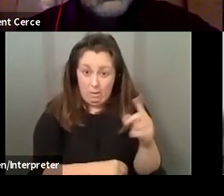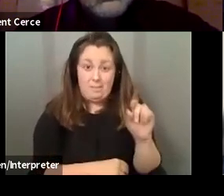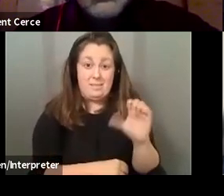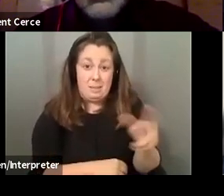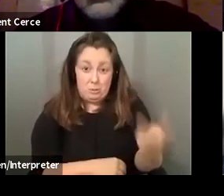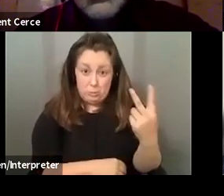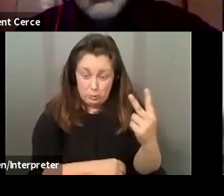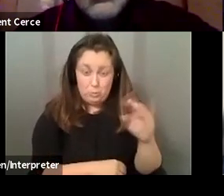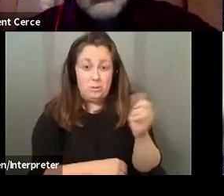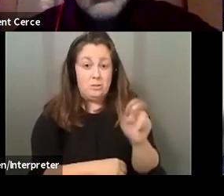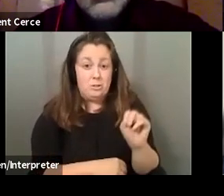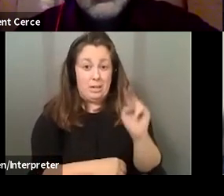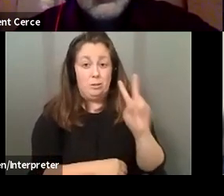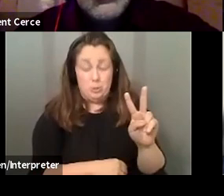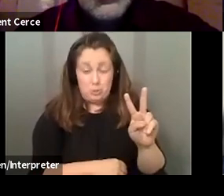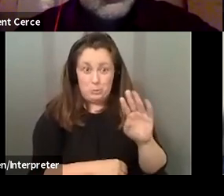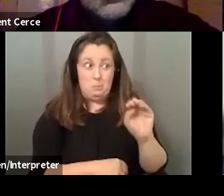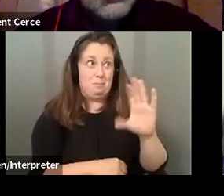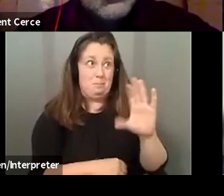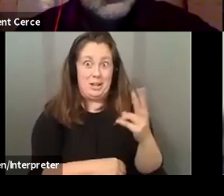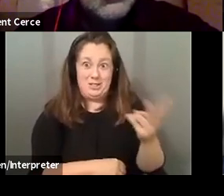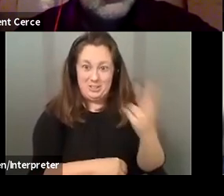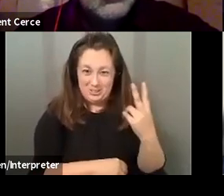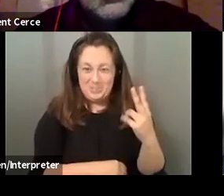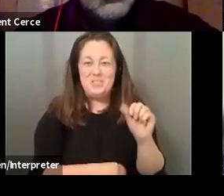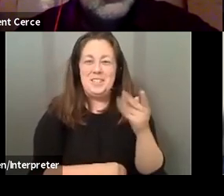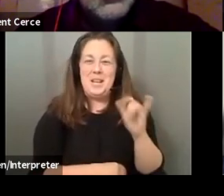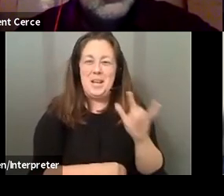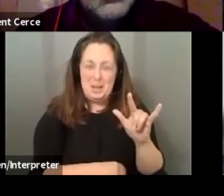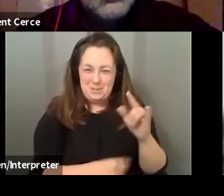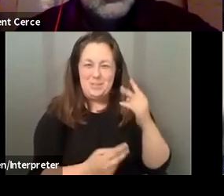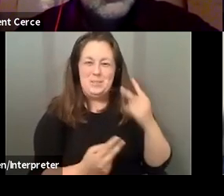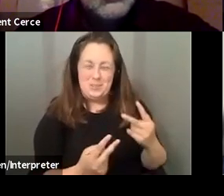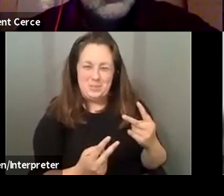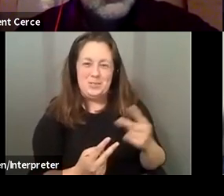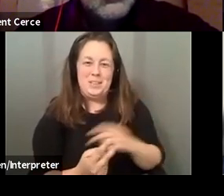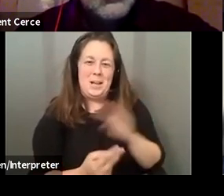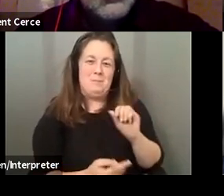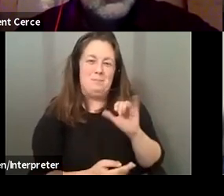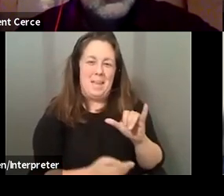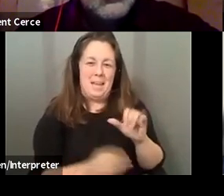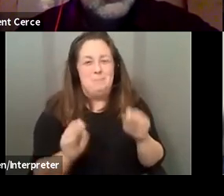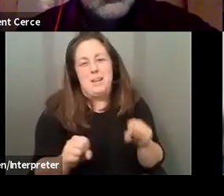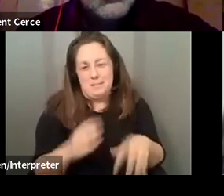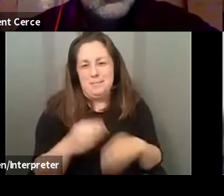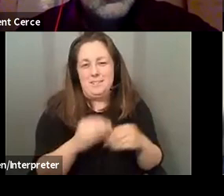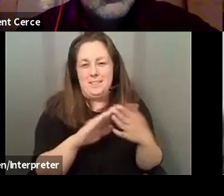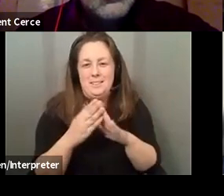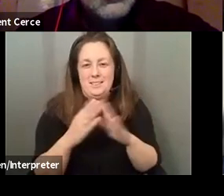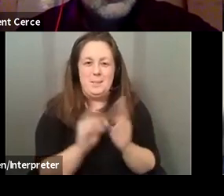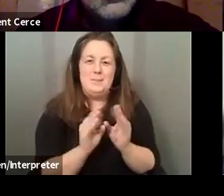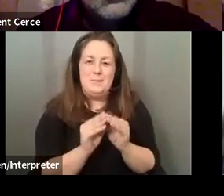January, one in February, two in March, two in April, two in May. So, and again, a town meeting potentially in May. So it keeps us away